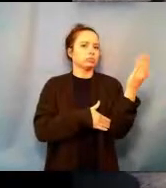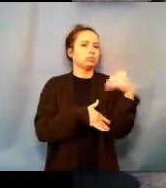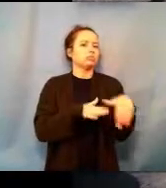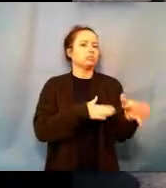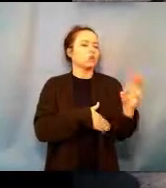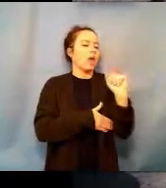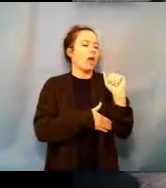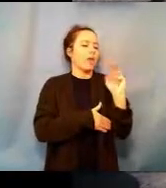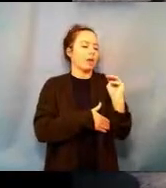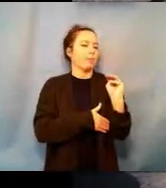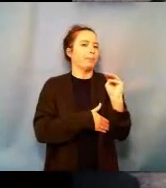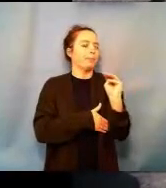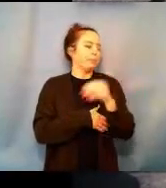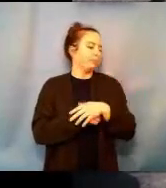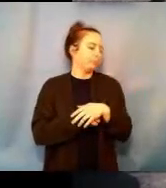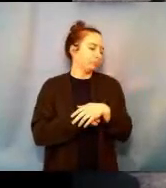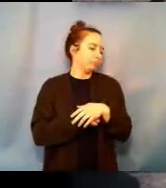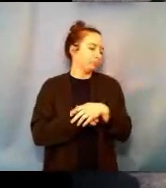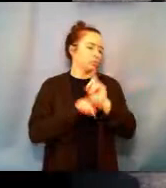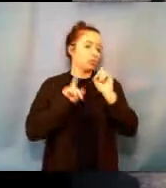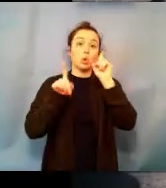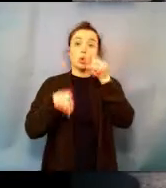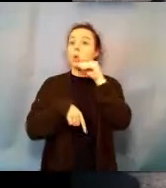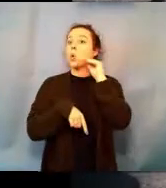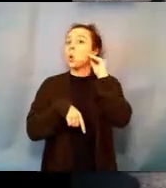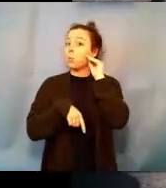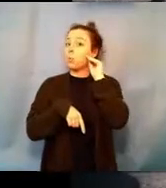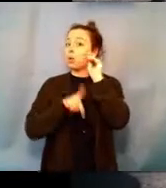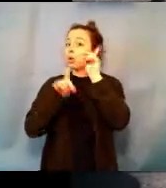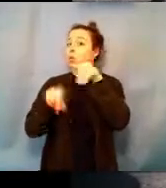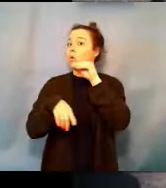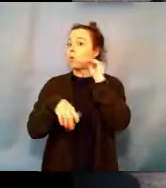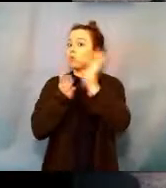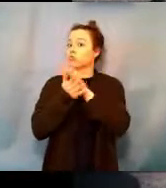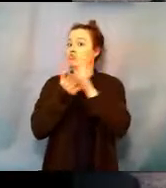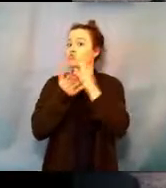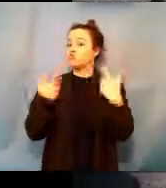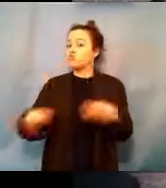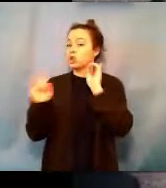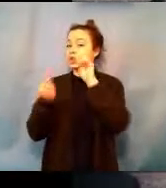AM. All right, when do we go home from school?